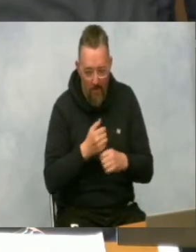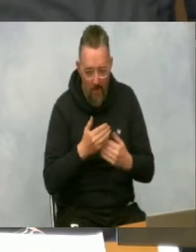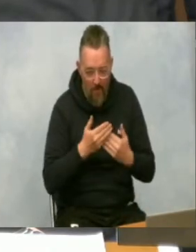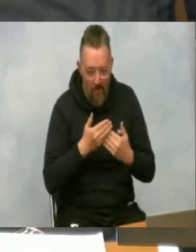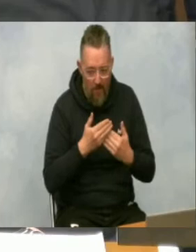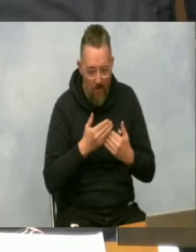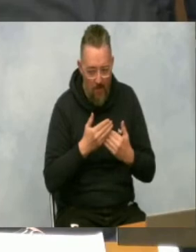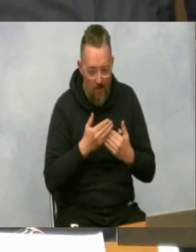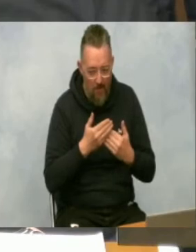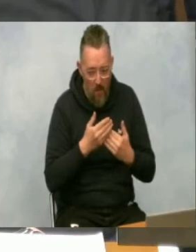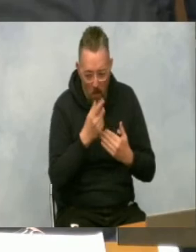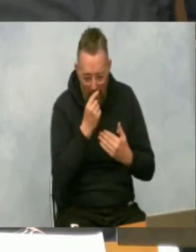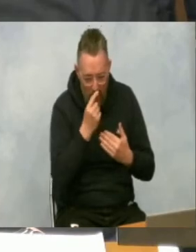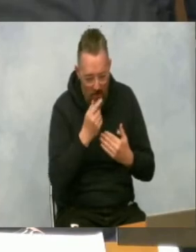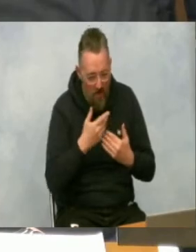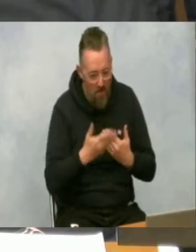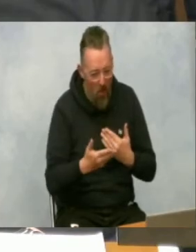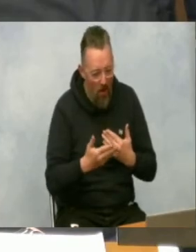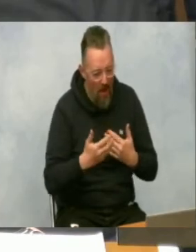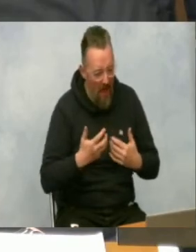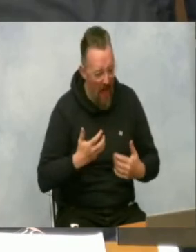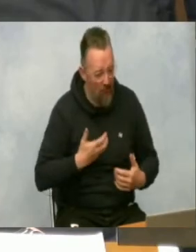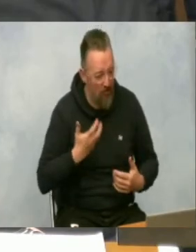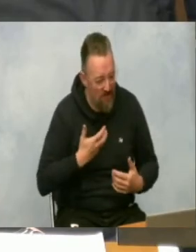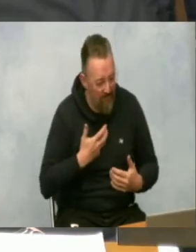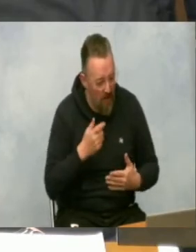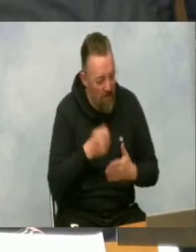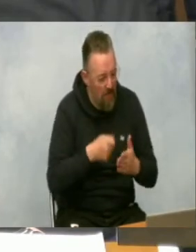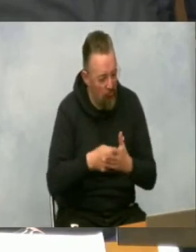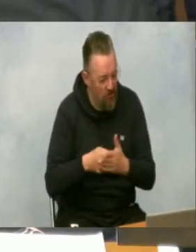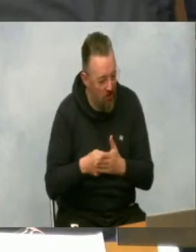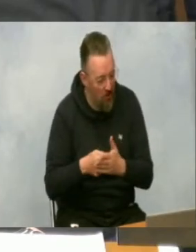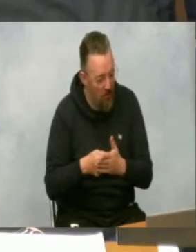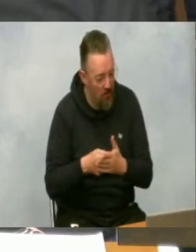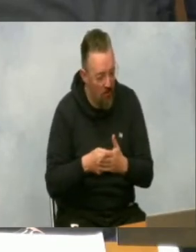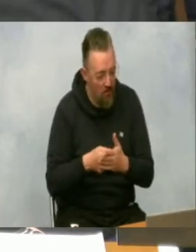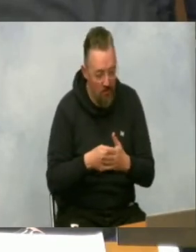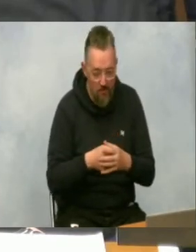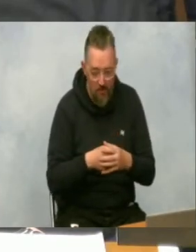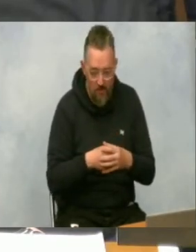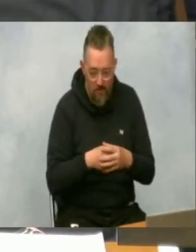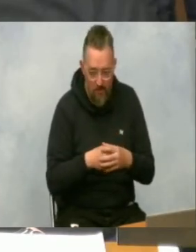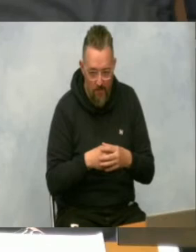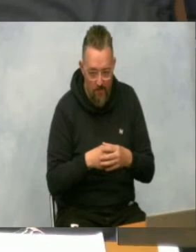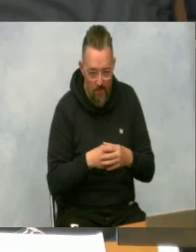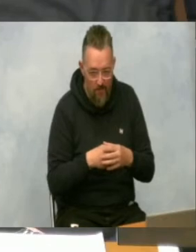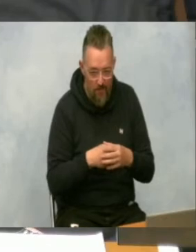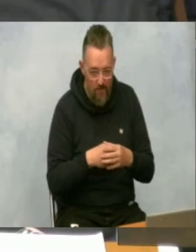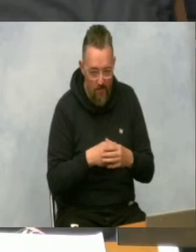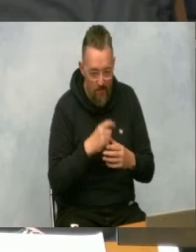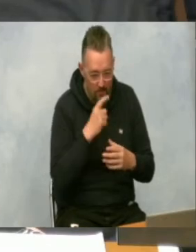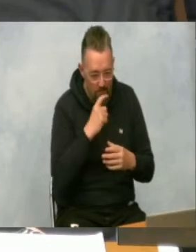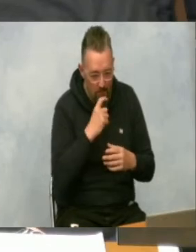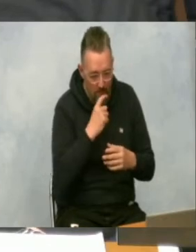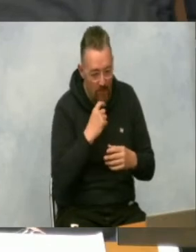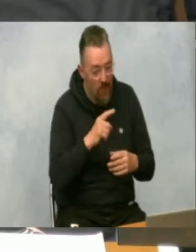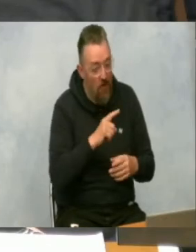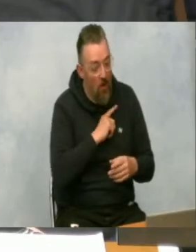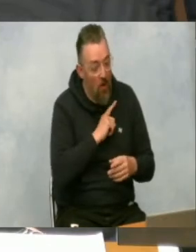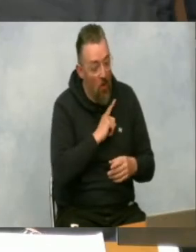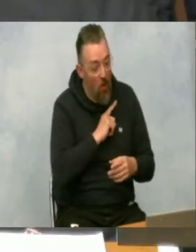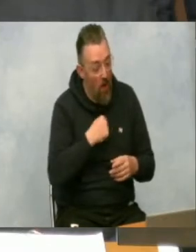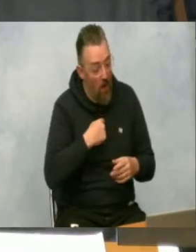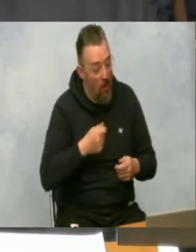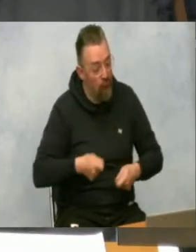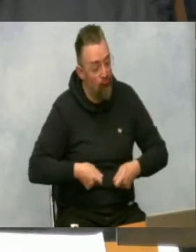present and potentially aggressive, inverted commas, purchaser in the market. And now the reason why I'm kind of raising